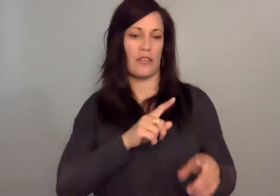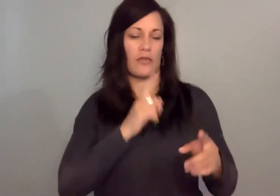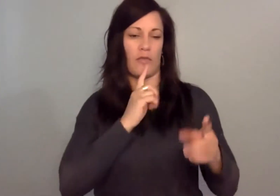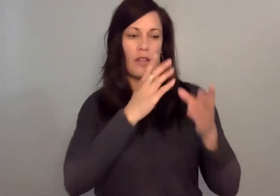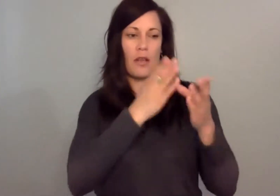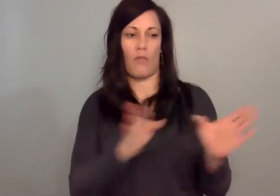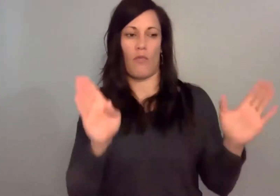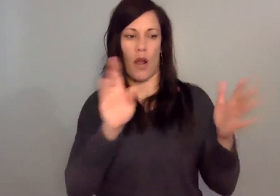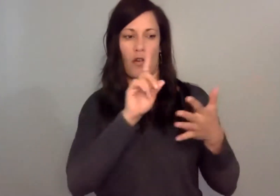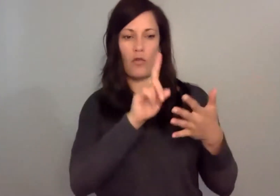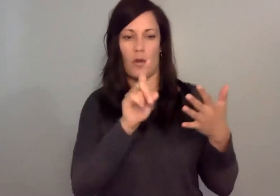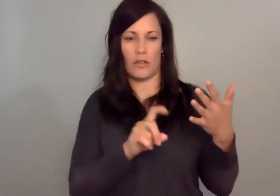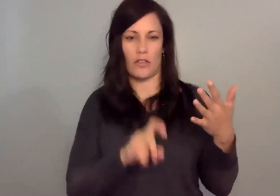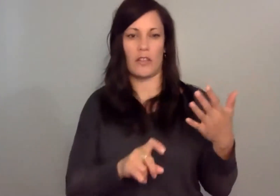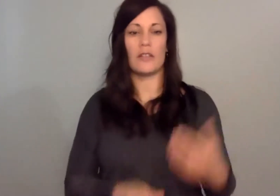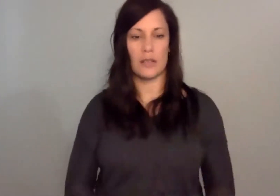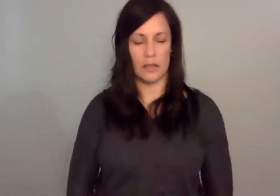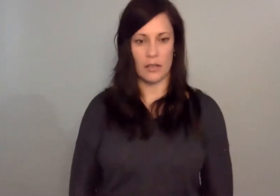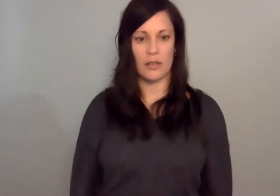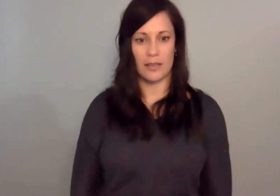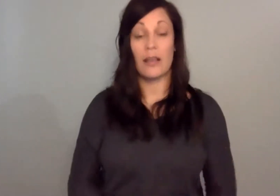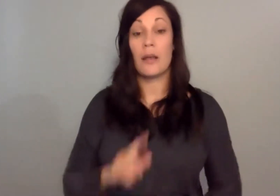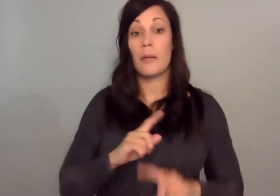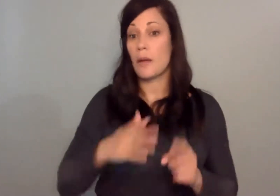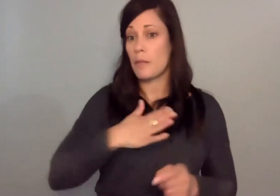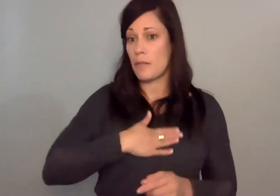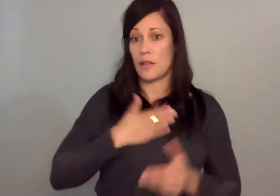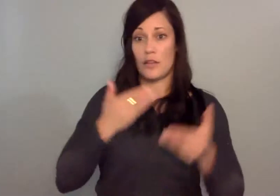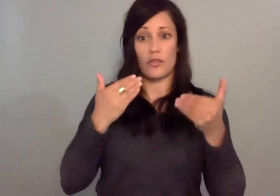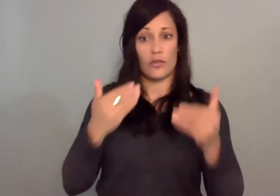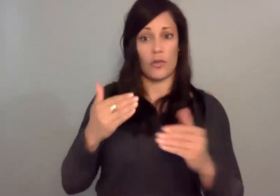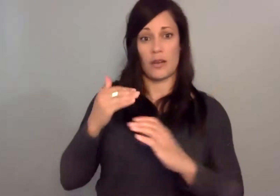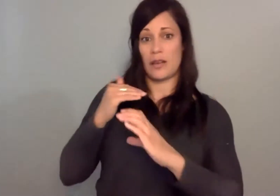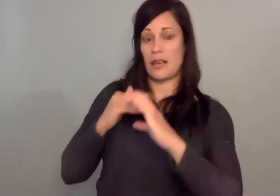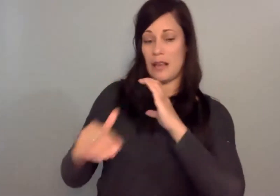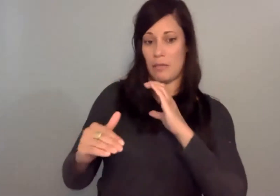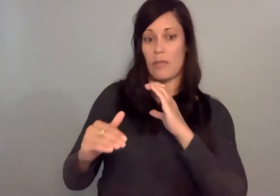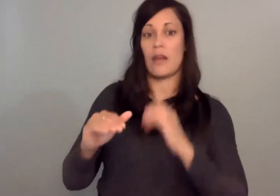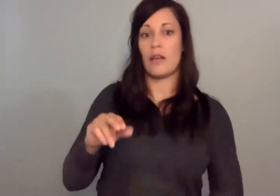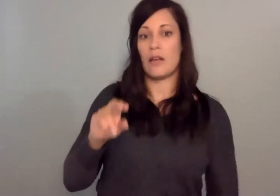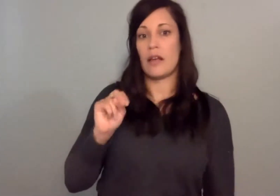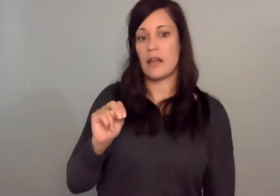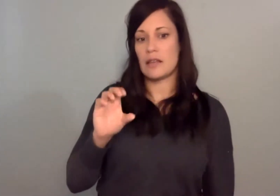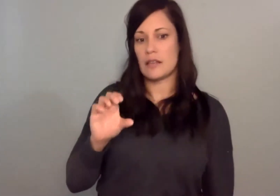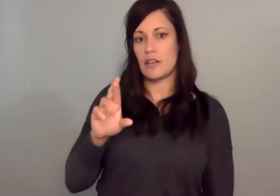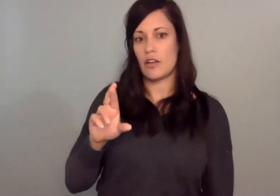repeated themselves first. But again, please reach out with your questions to